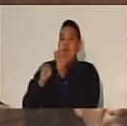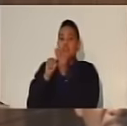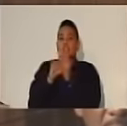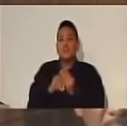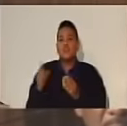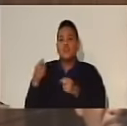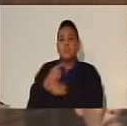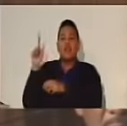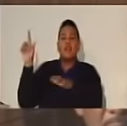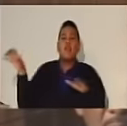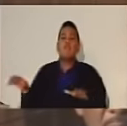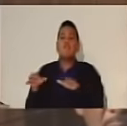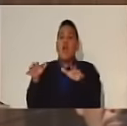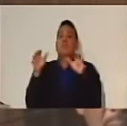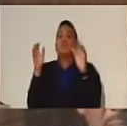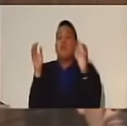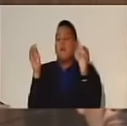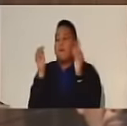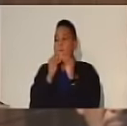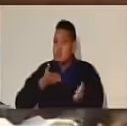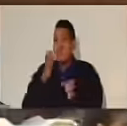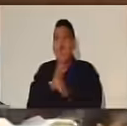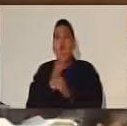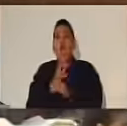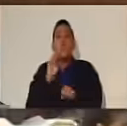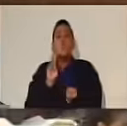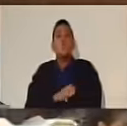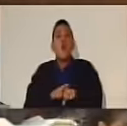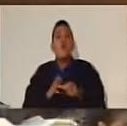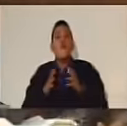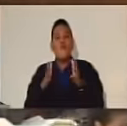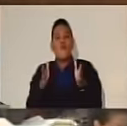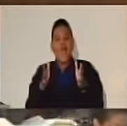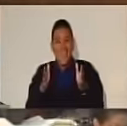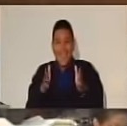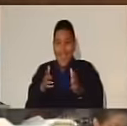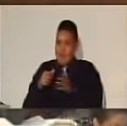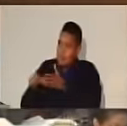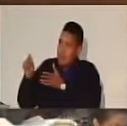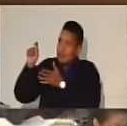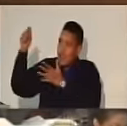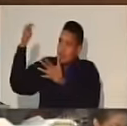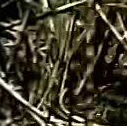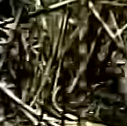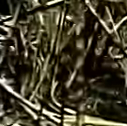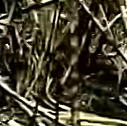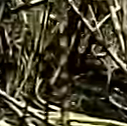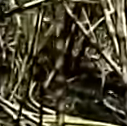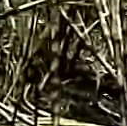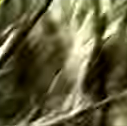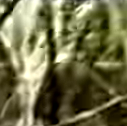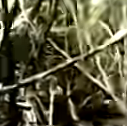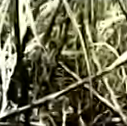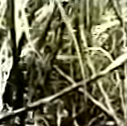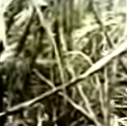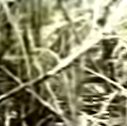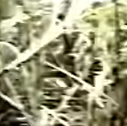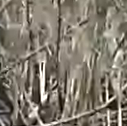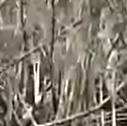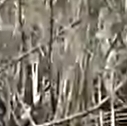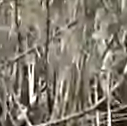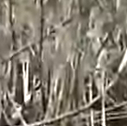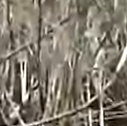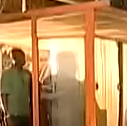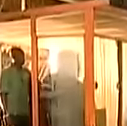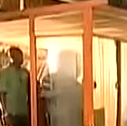make their factory more profitable. Minister Samouda stressed that the operations had rescued the livelihoods of over 230